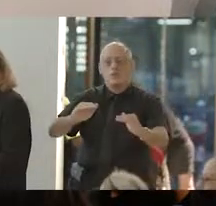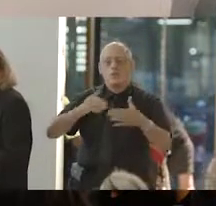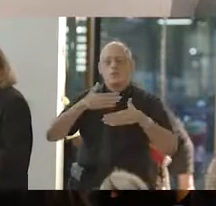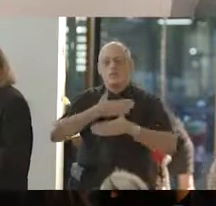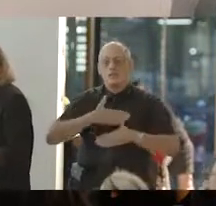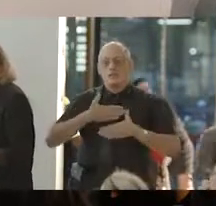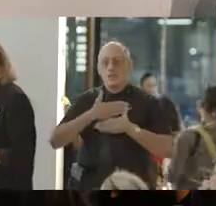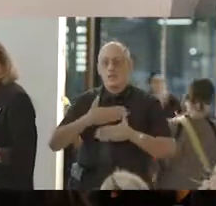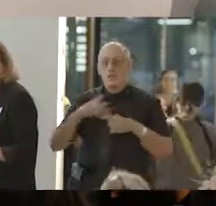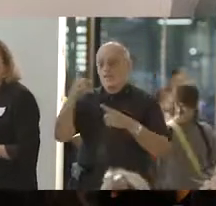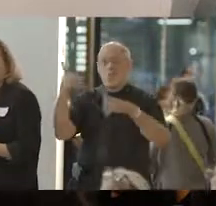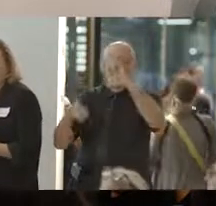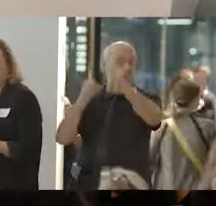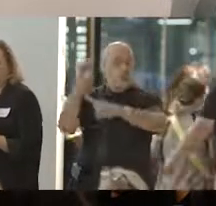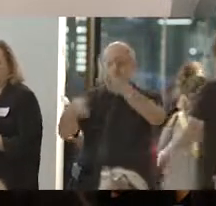no, just a minute.